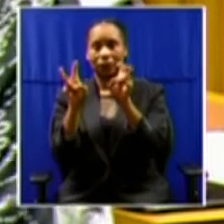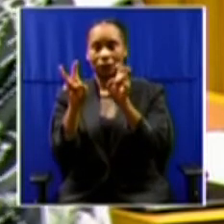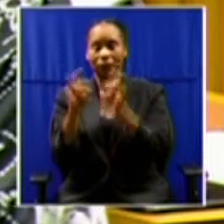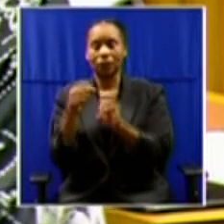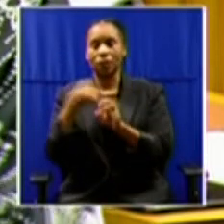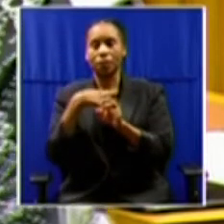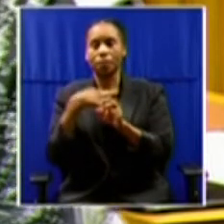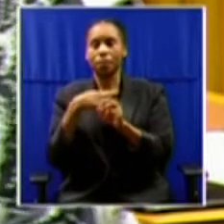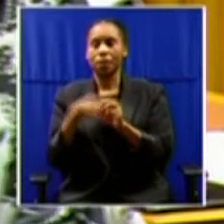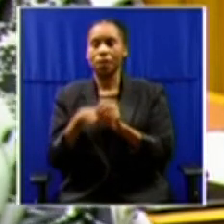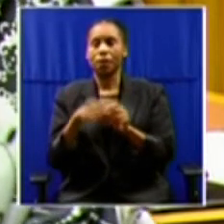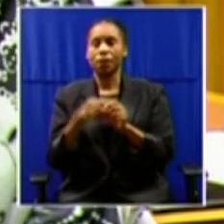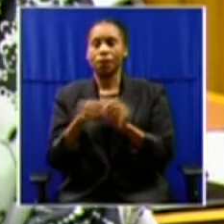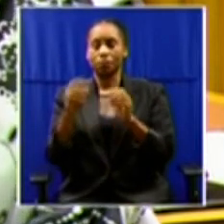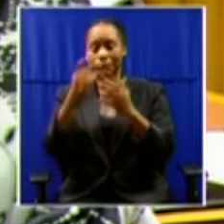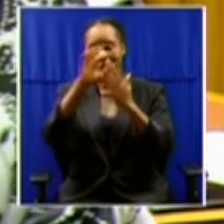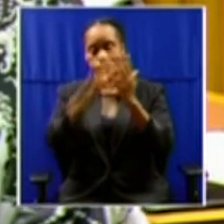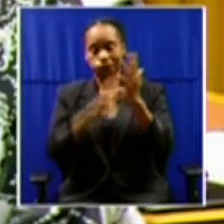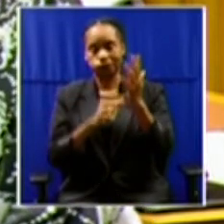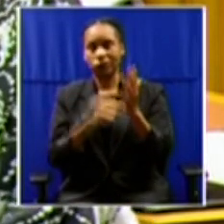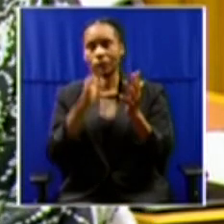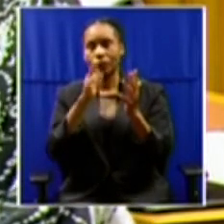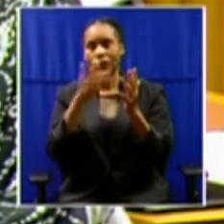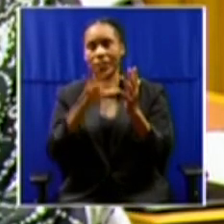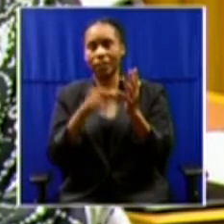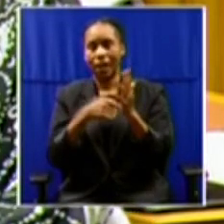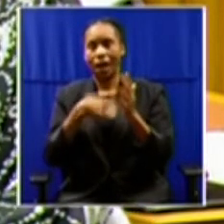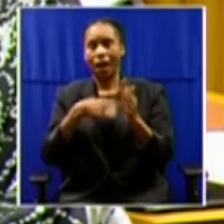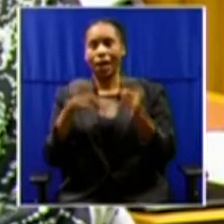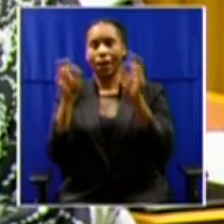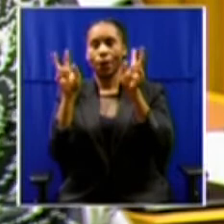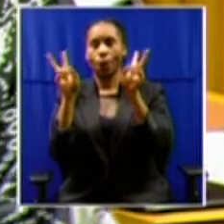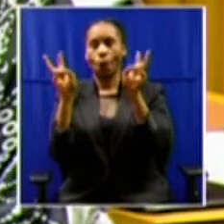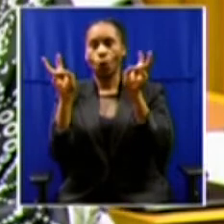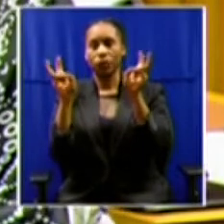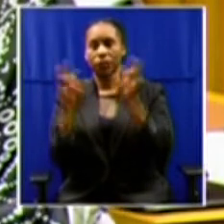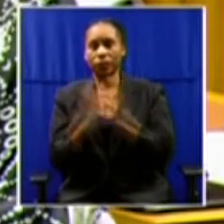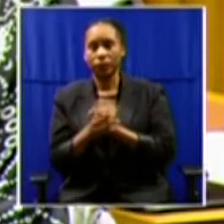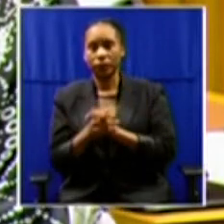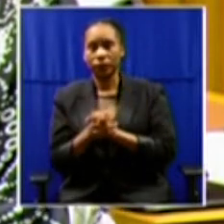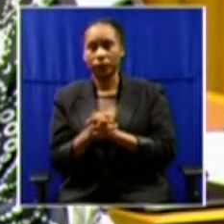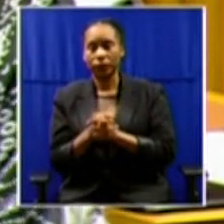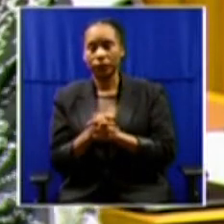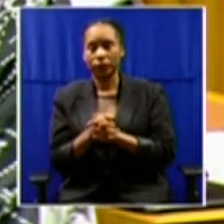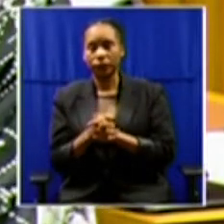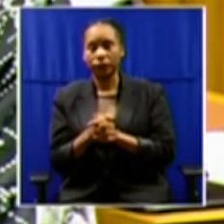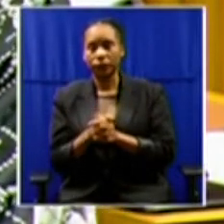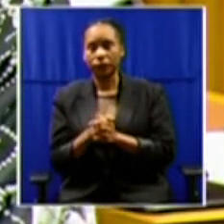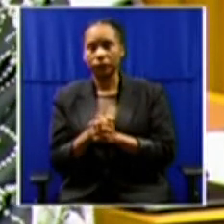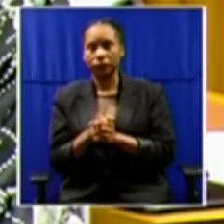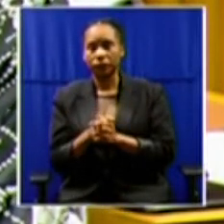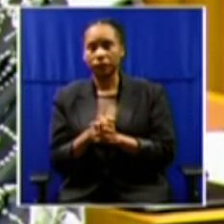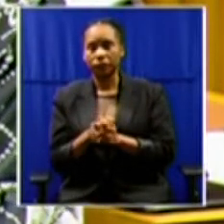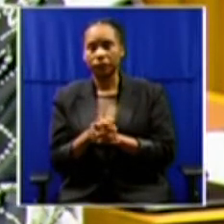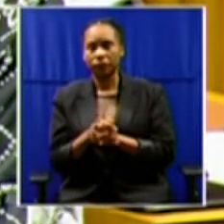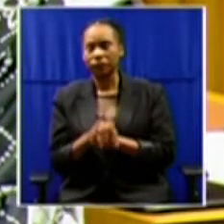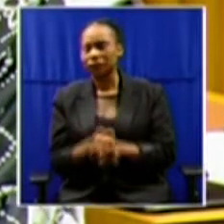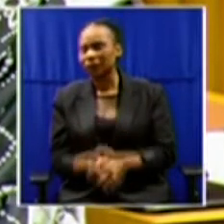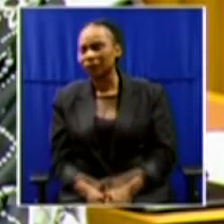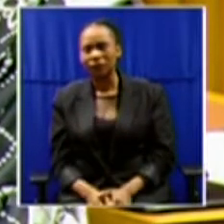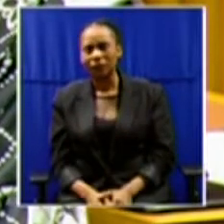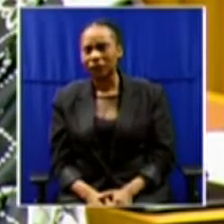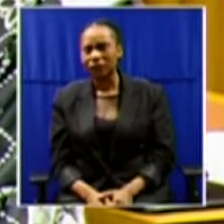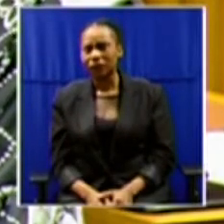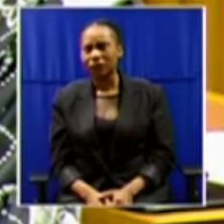the following, and I quote, that the fairing of business delegations,